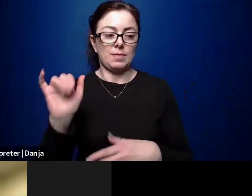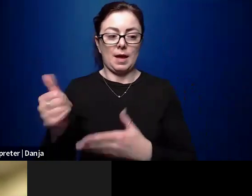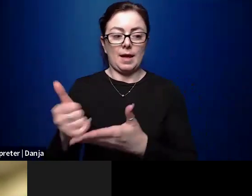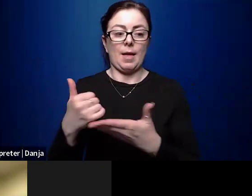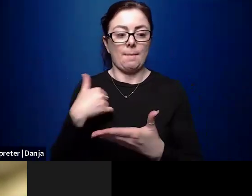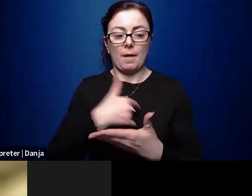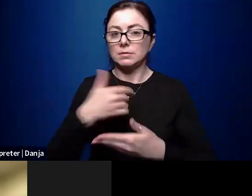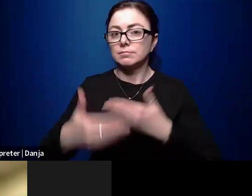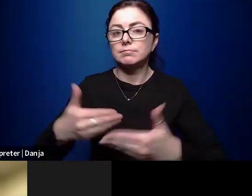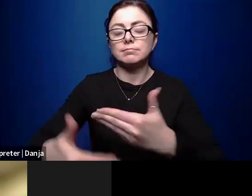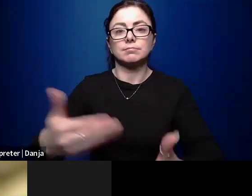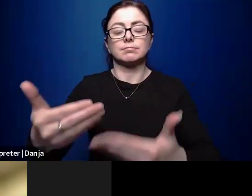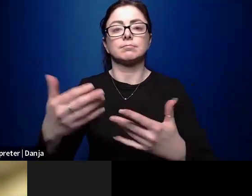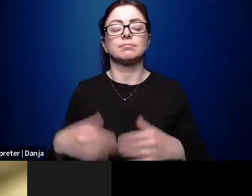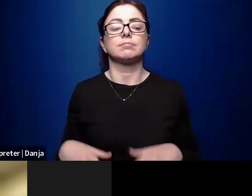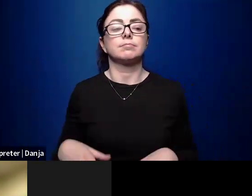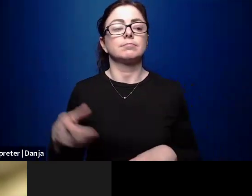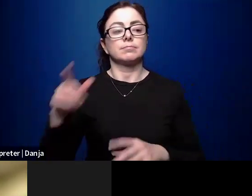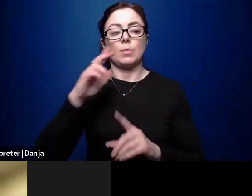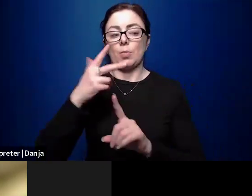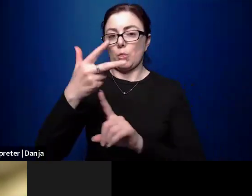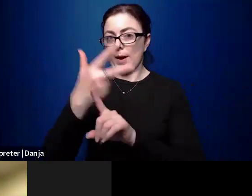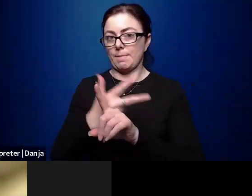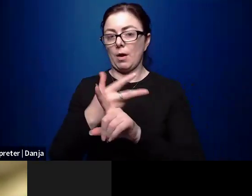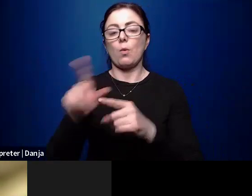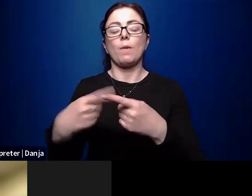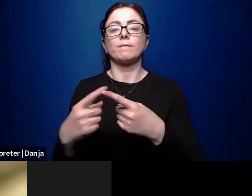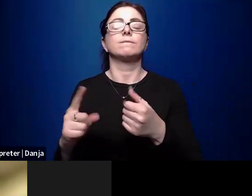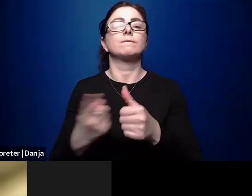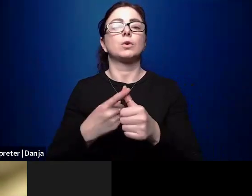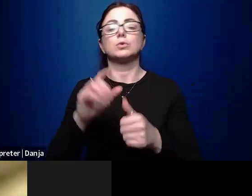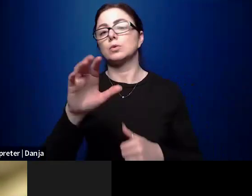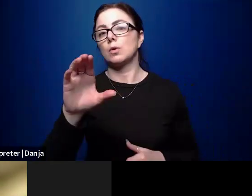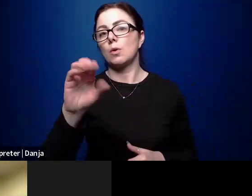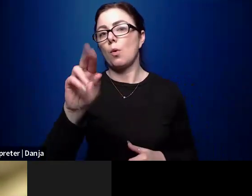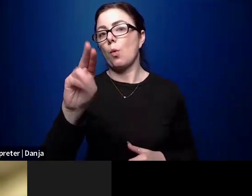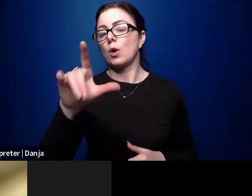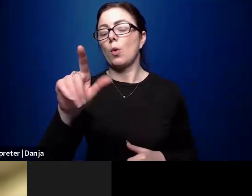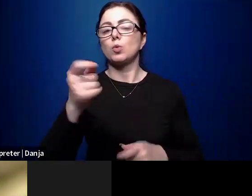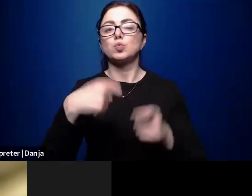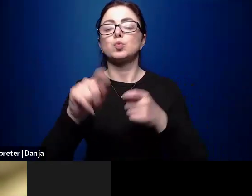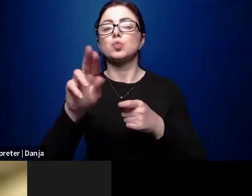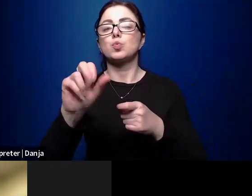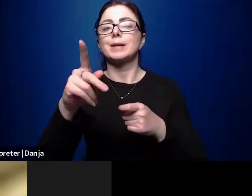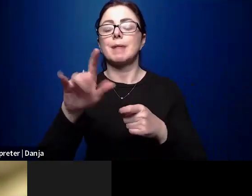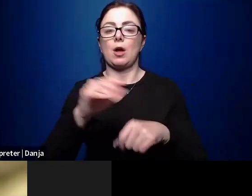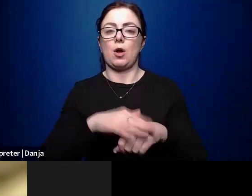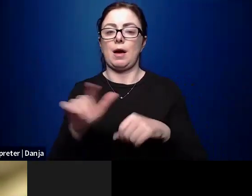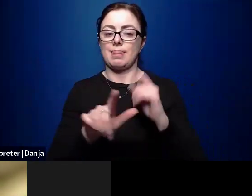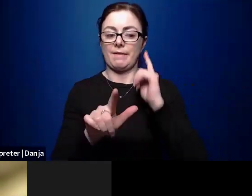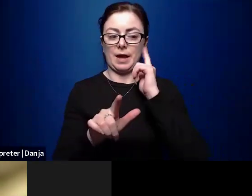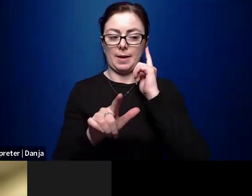He was 3 months old when he had his first corneal transplant on his left eye. We were sent home with a small pharmacy